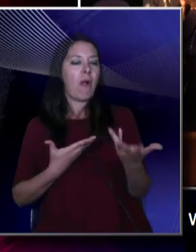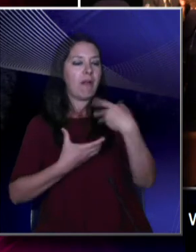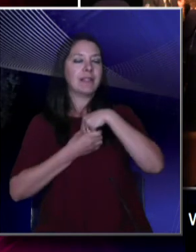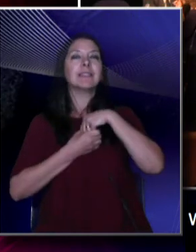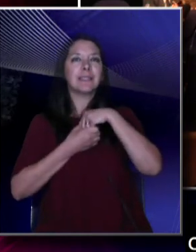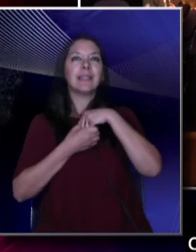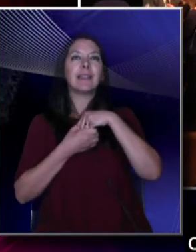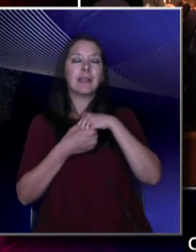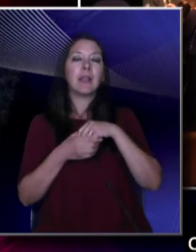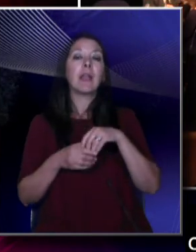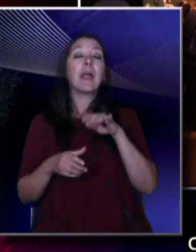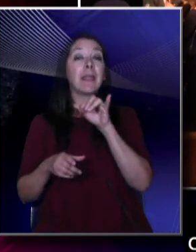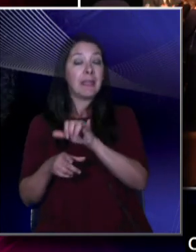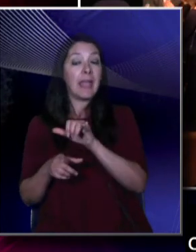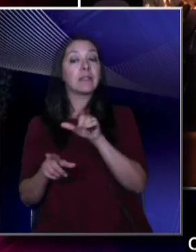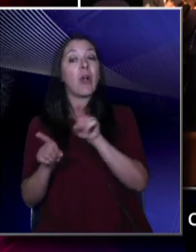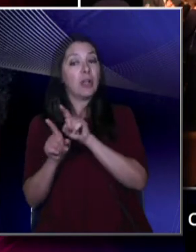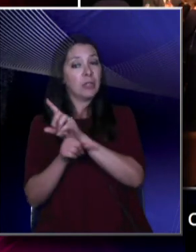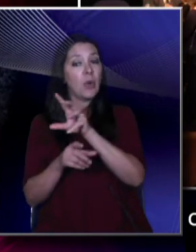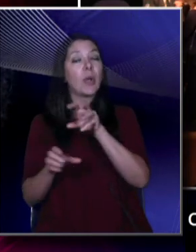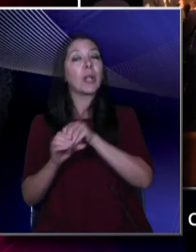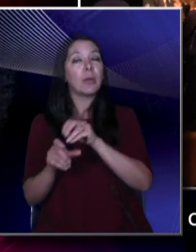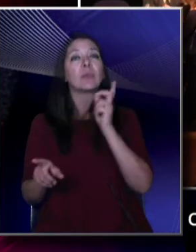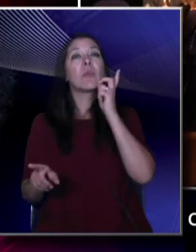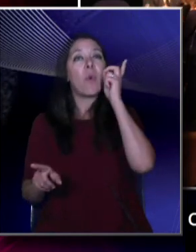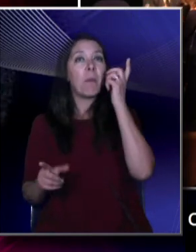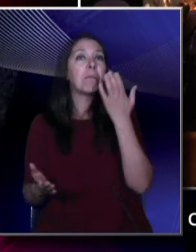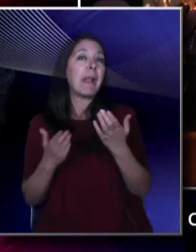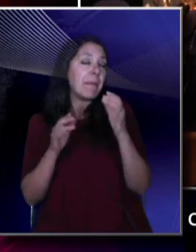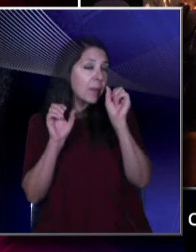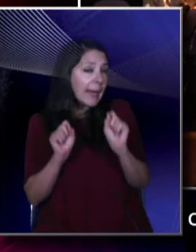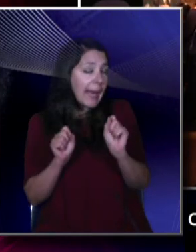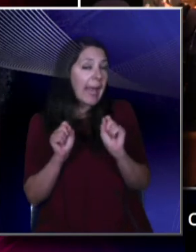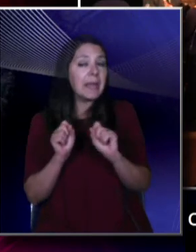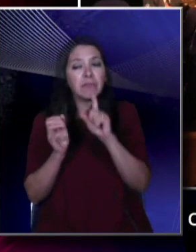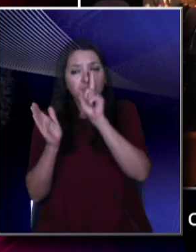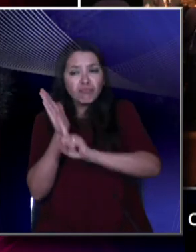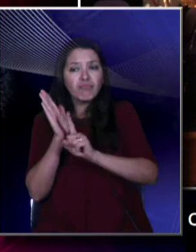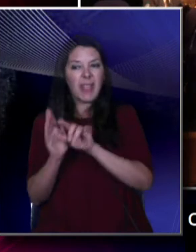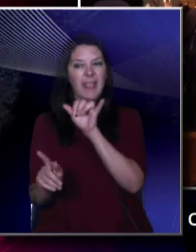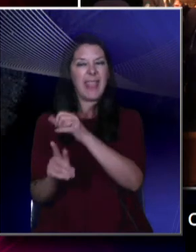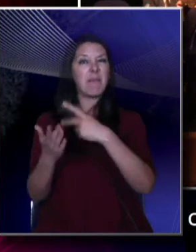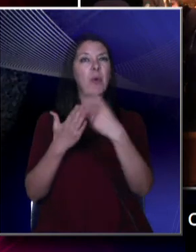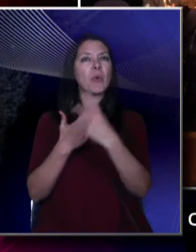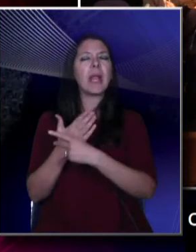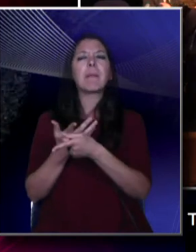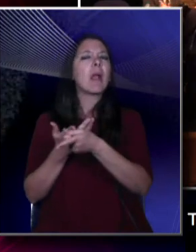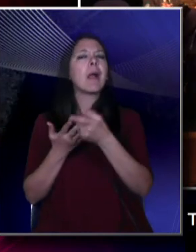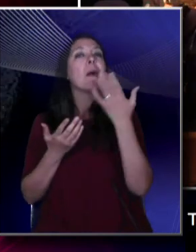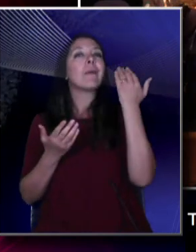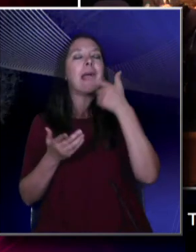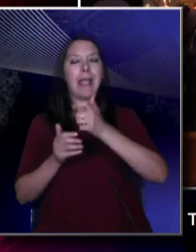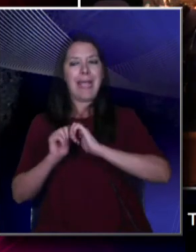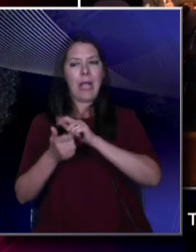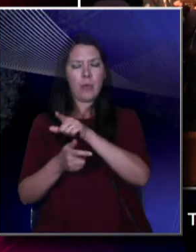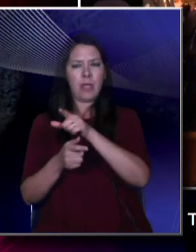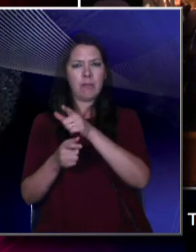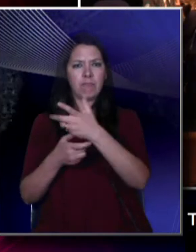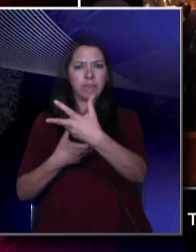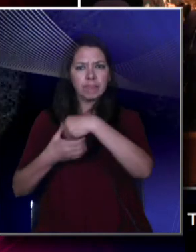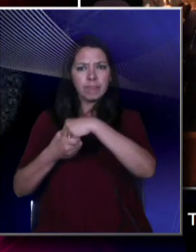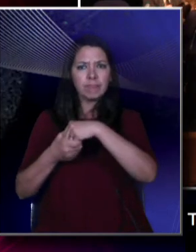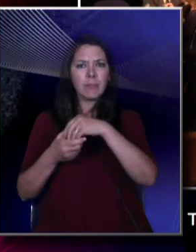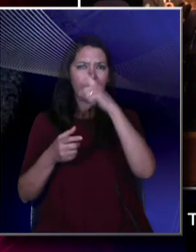component that might be something to look at, just to see how they are incorporating that, because I know it's